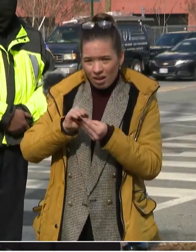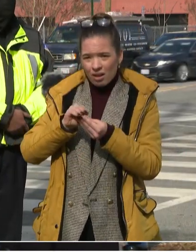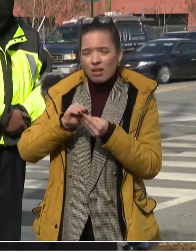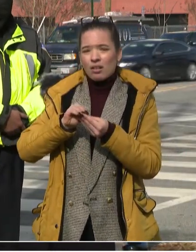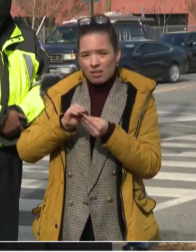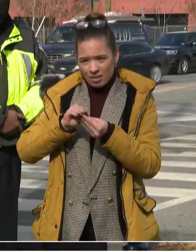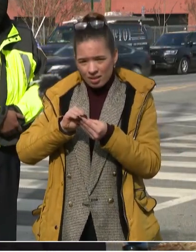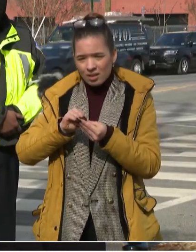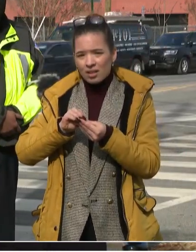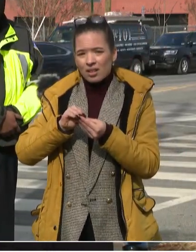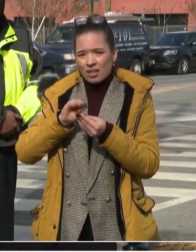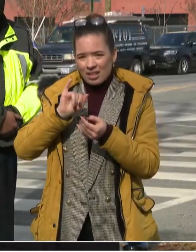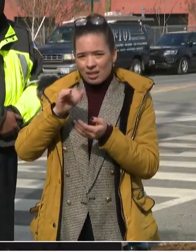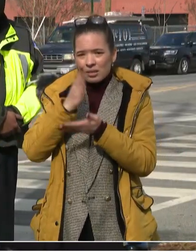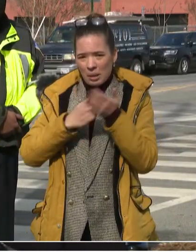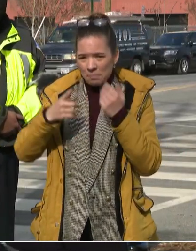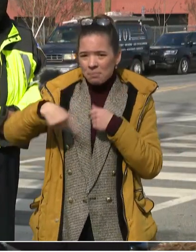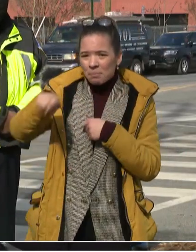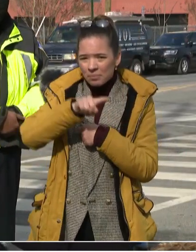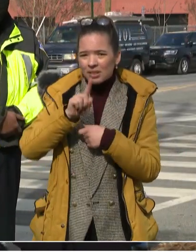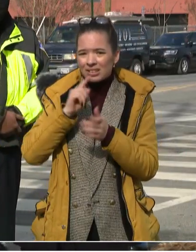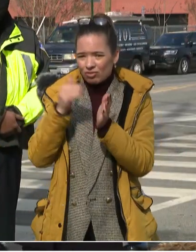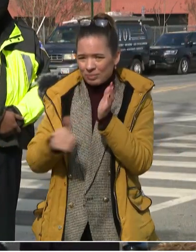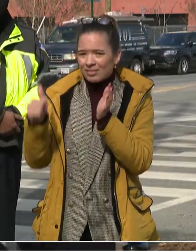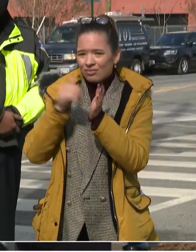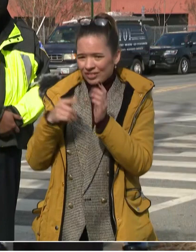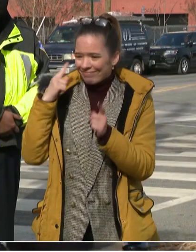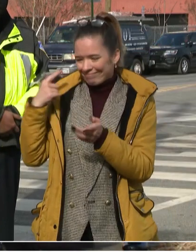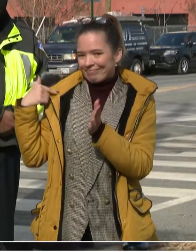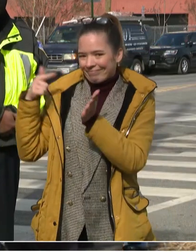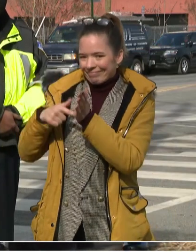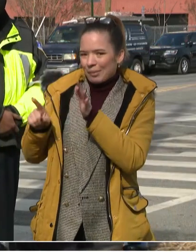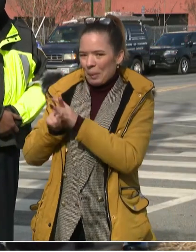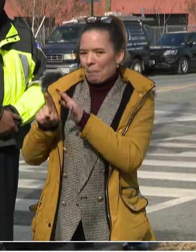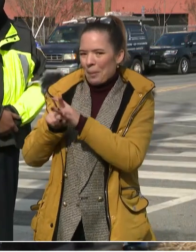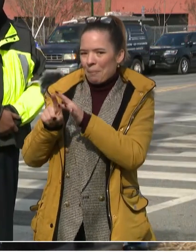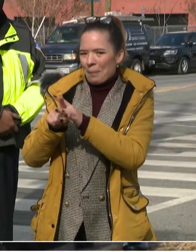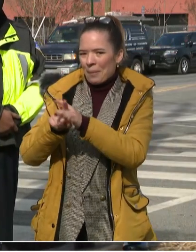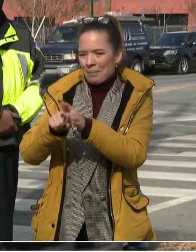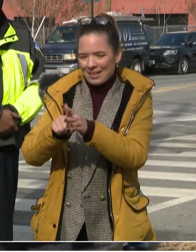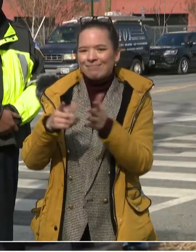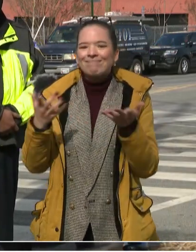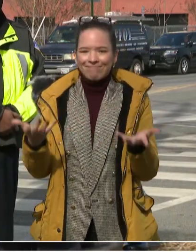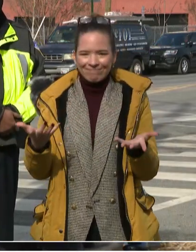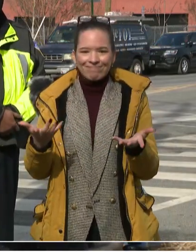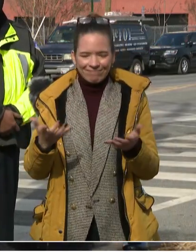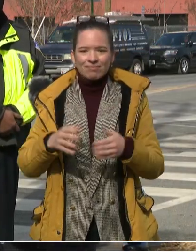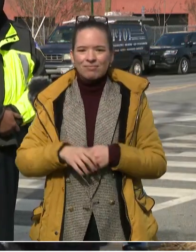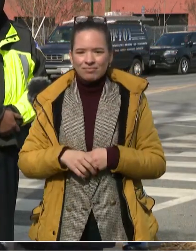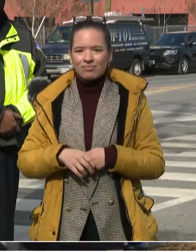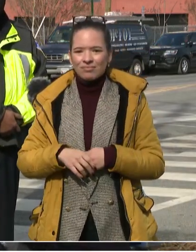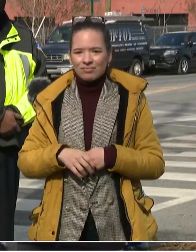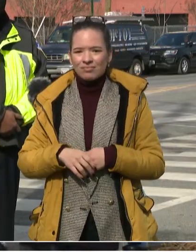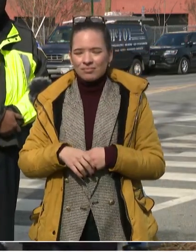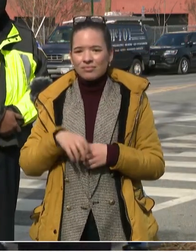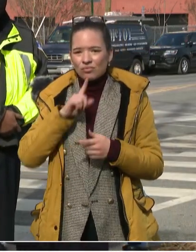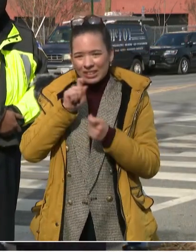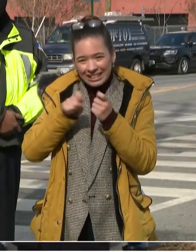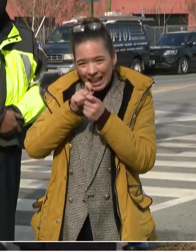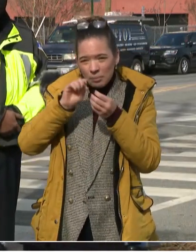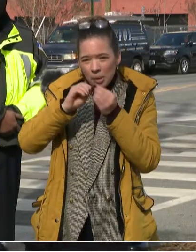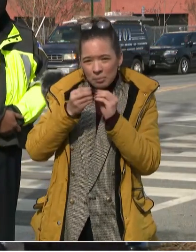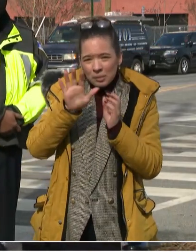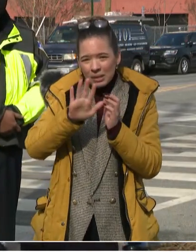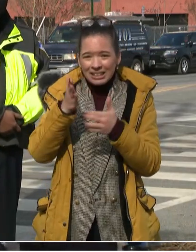of them have been repeat offenders. But in terms of what that exact number is, maybe we can share